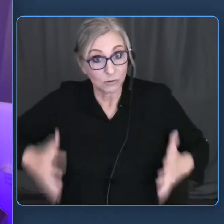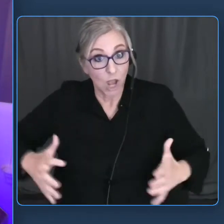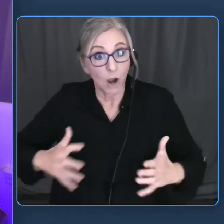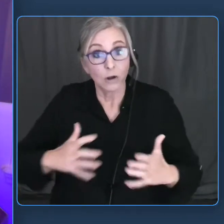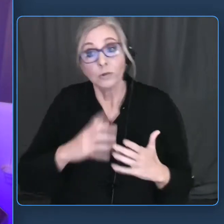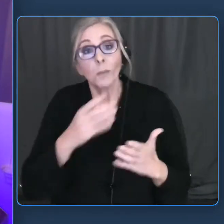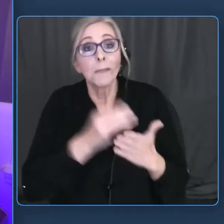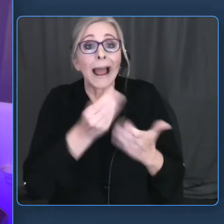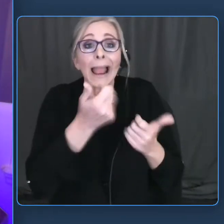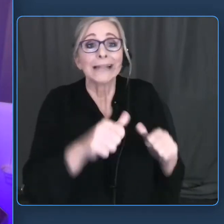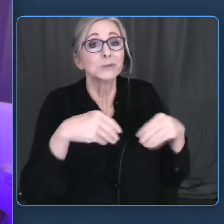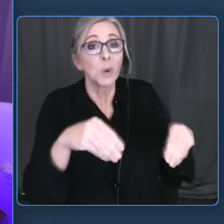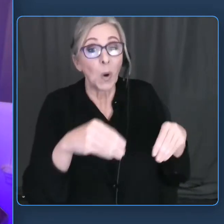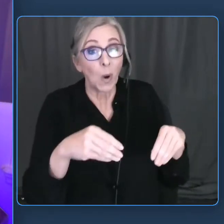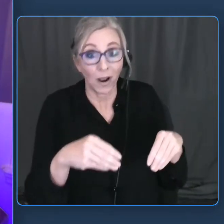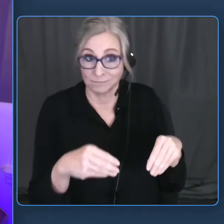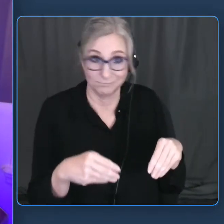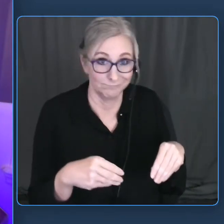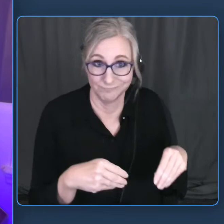get at Walgreens?